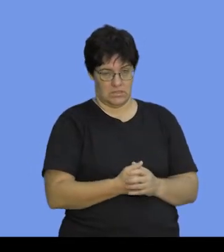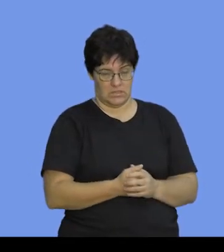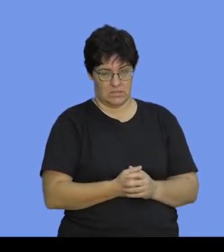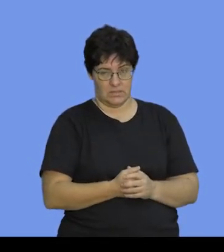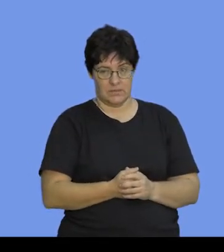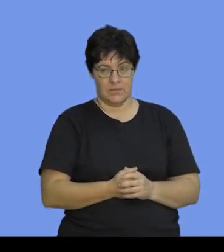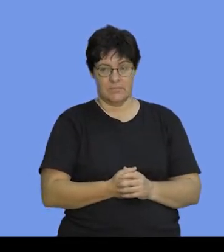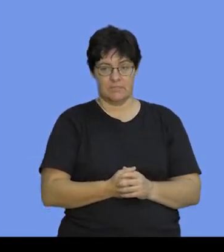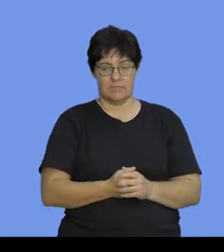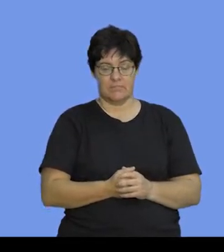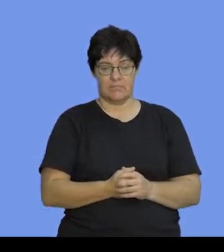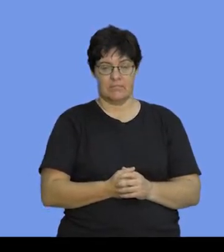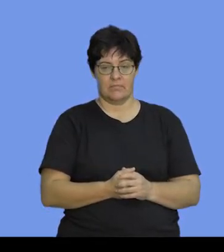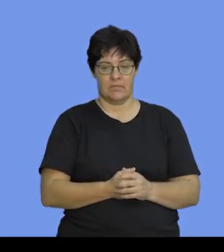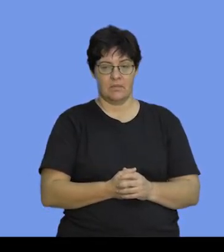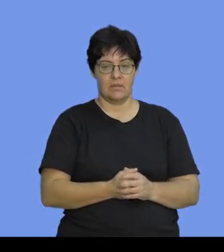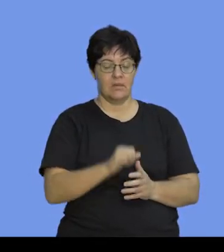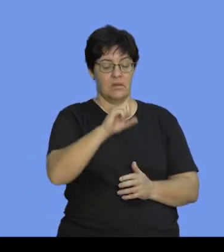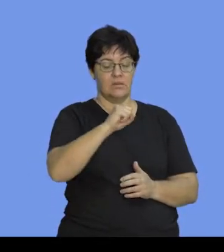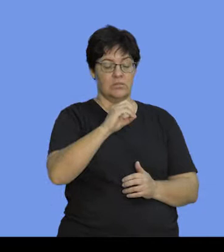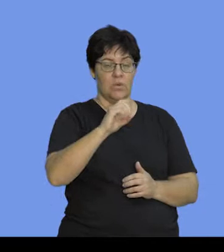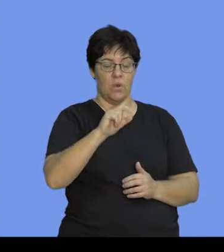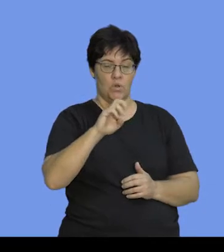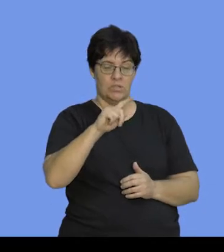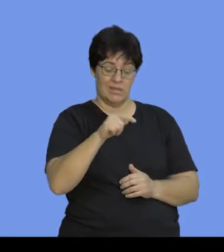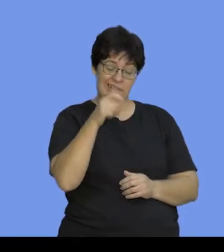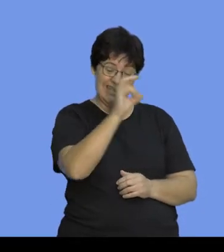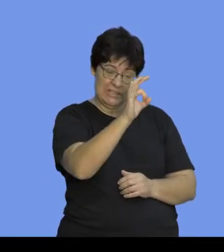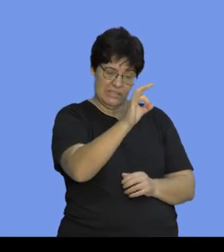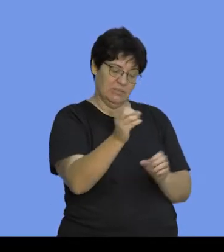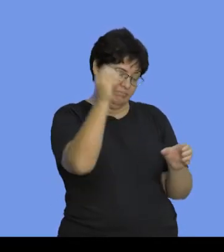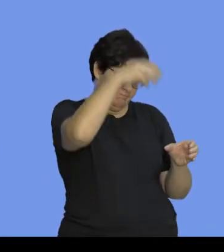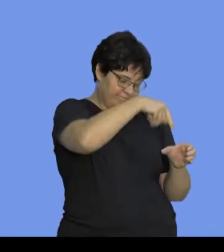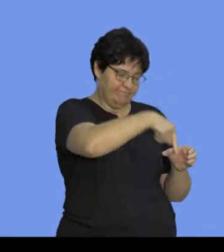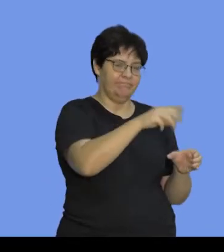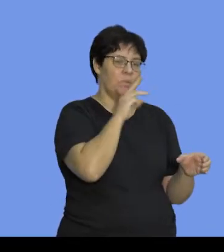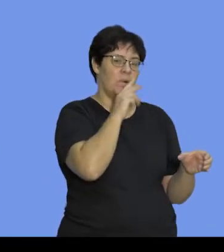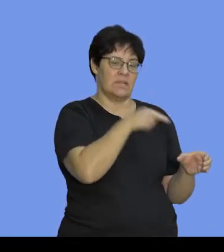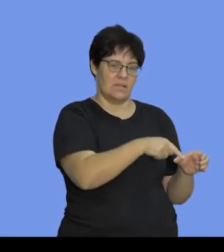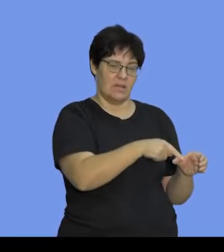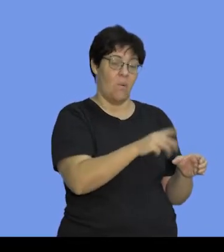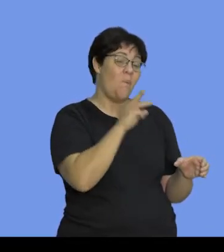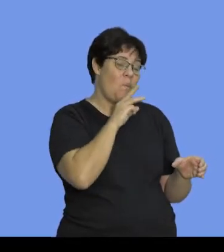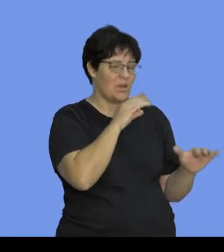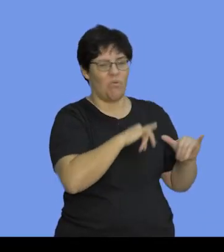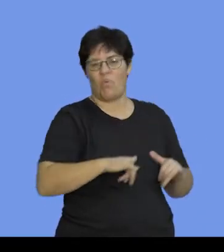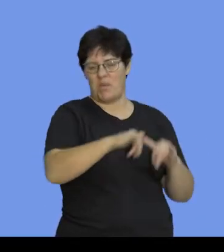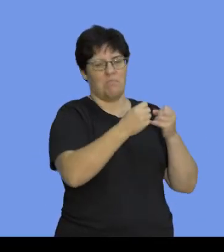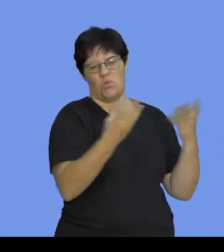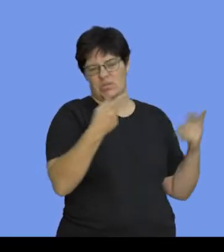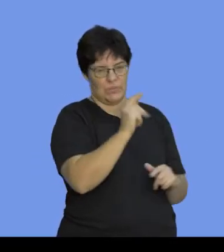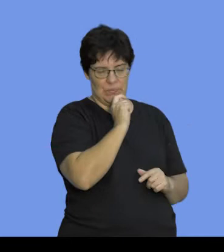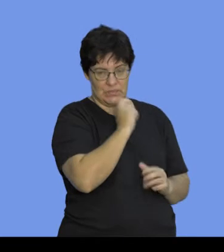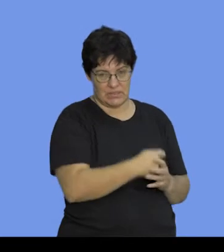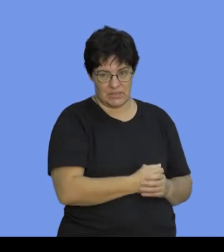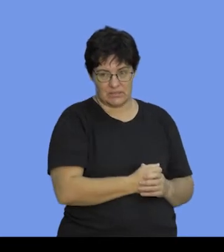drive home. And then also, a solute is a substance that dissolves in a solvent, Water is the most common one. So in